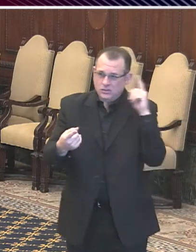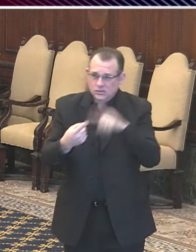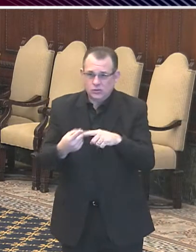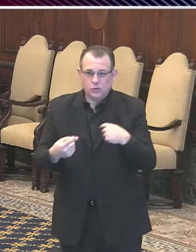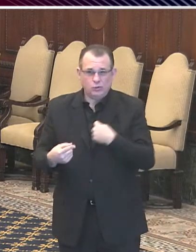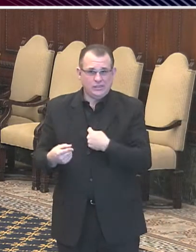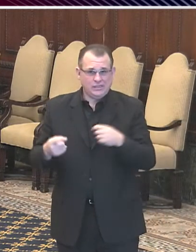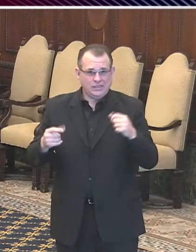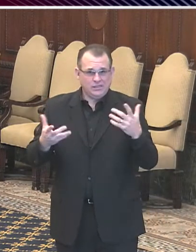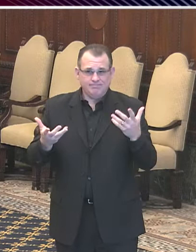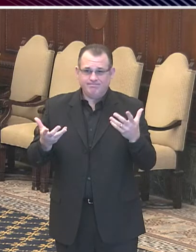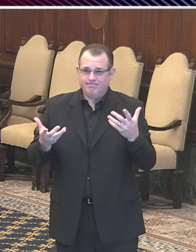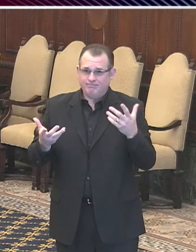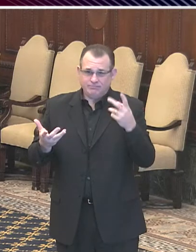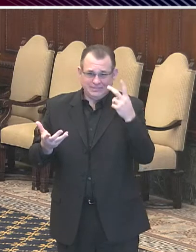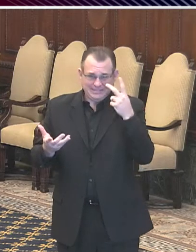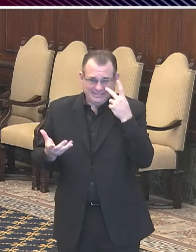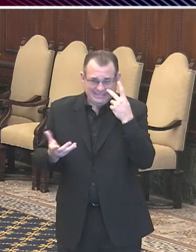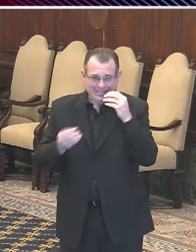recede.